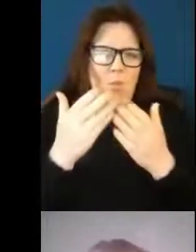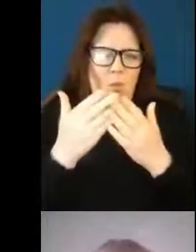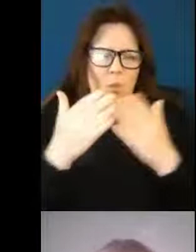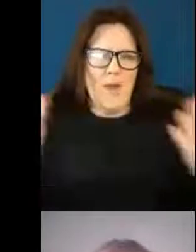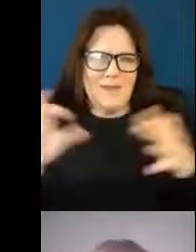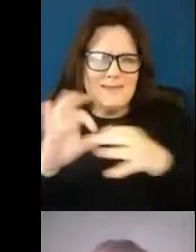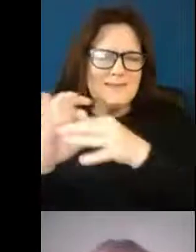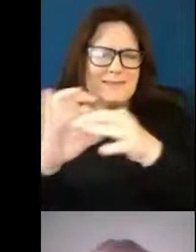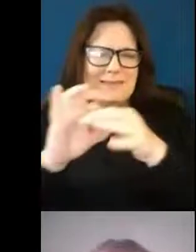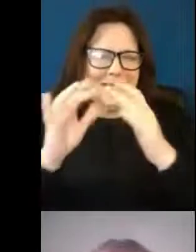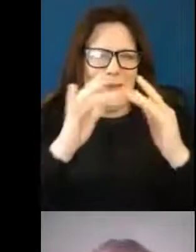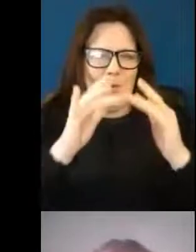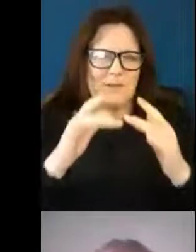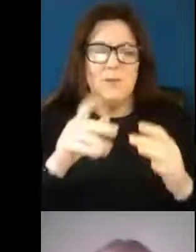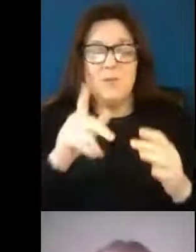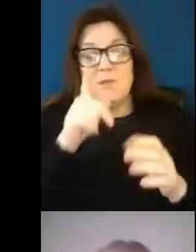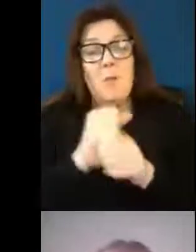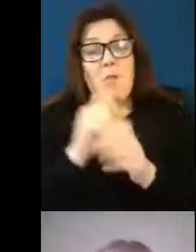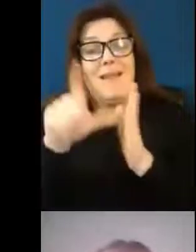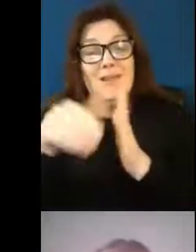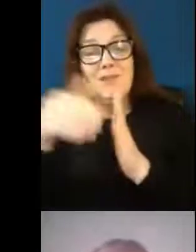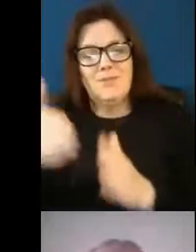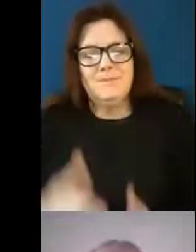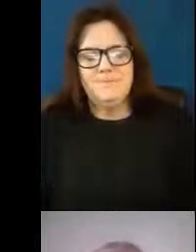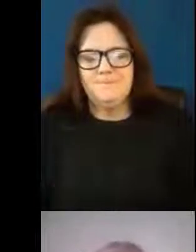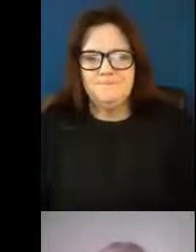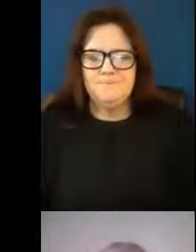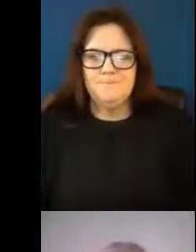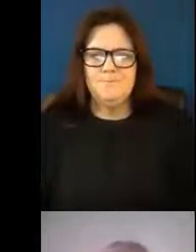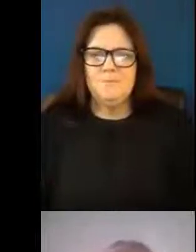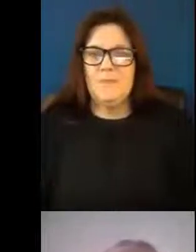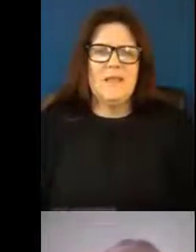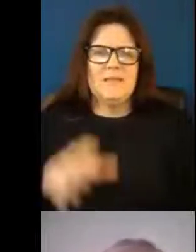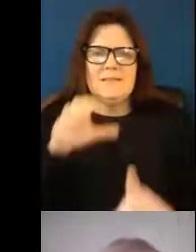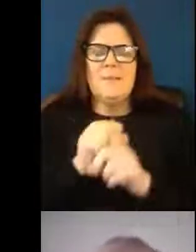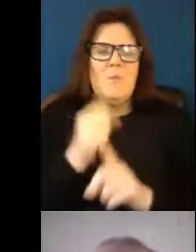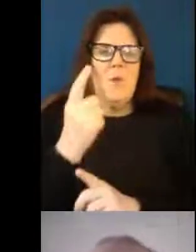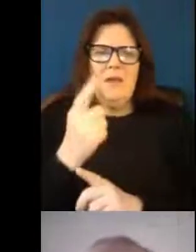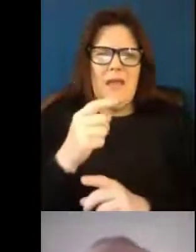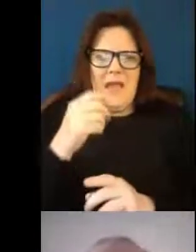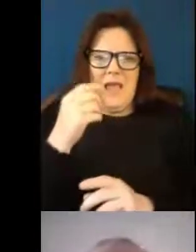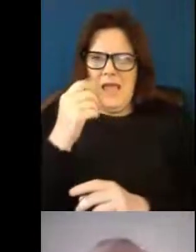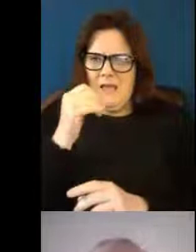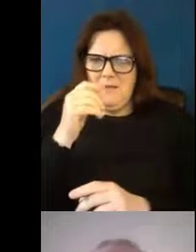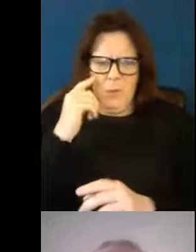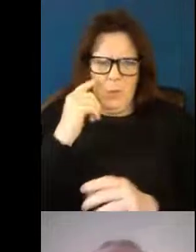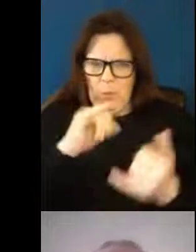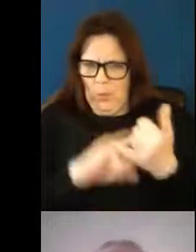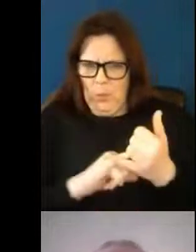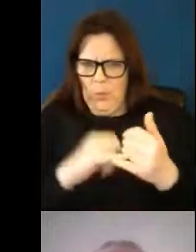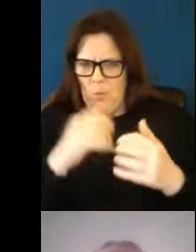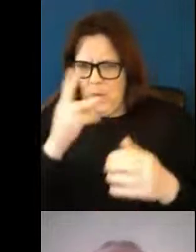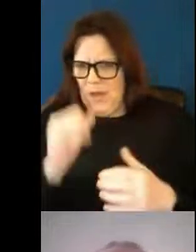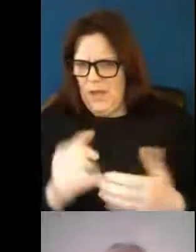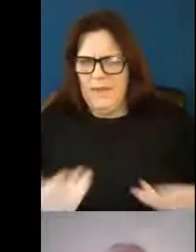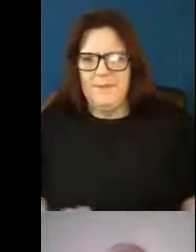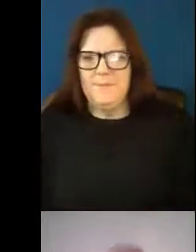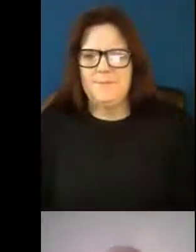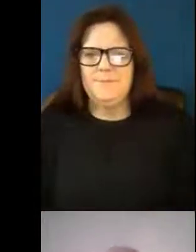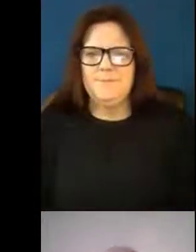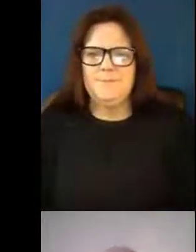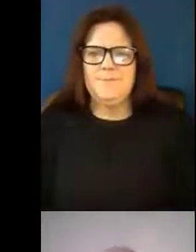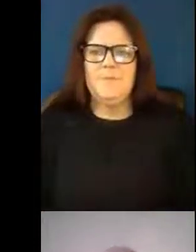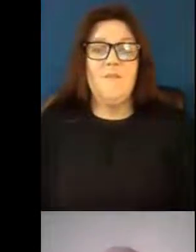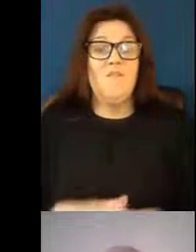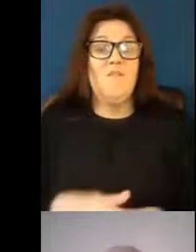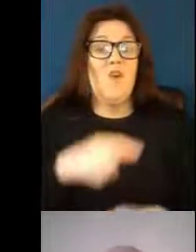networks as well. But we'll talk about that later on. So step one, identify the who and why. So for us